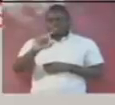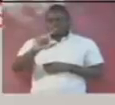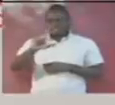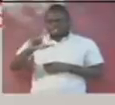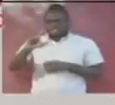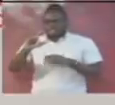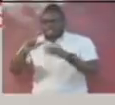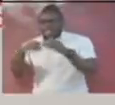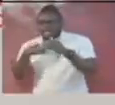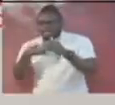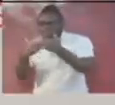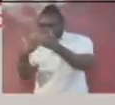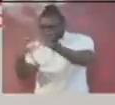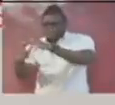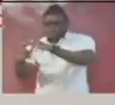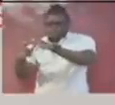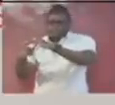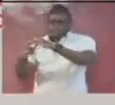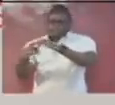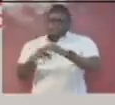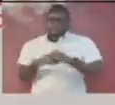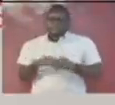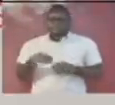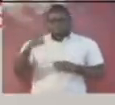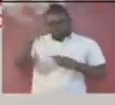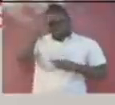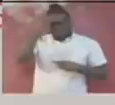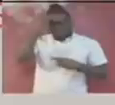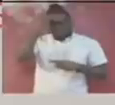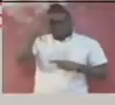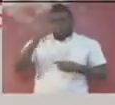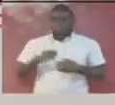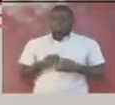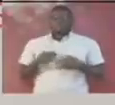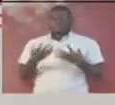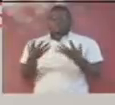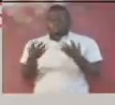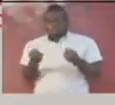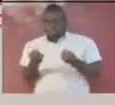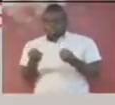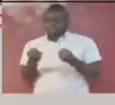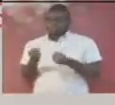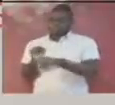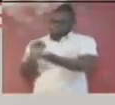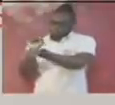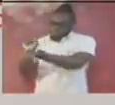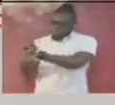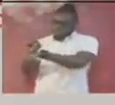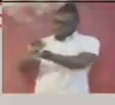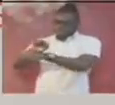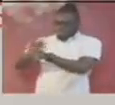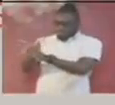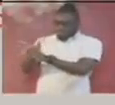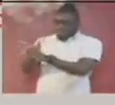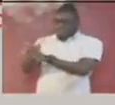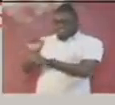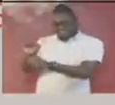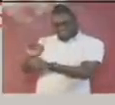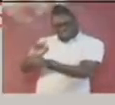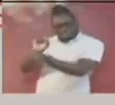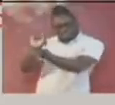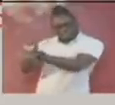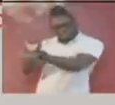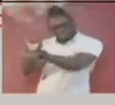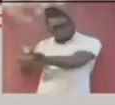have some, for want of a better term, some dominion over the COVID-19 virus. Some